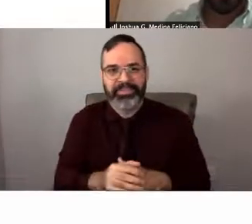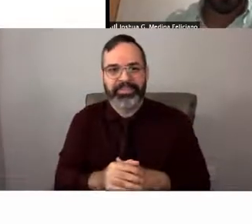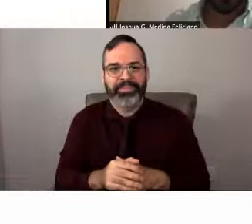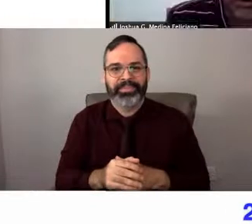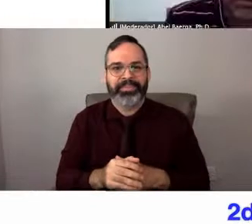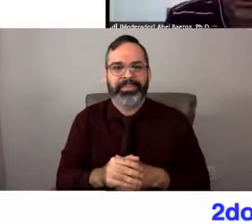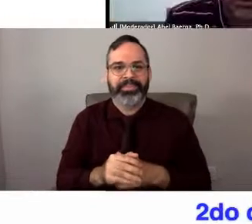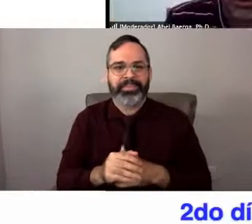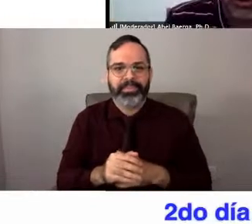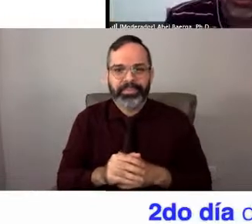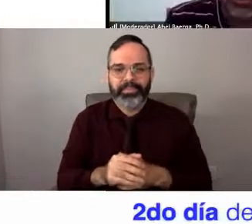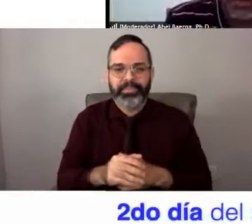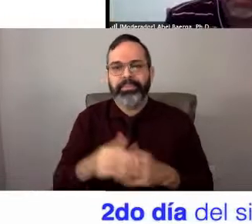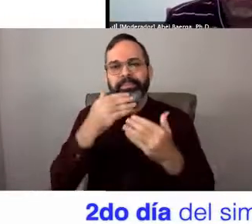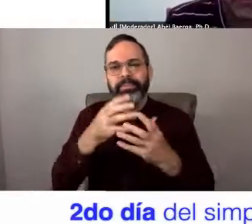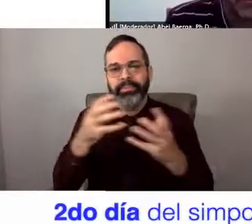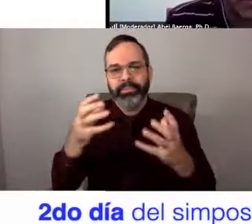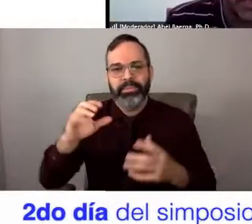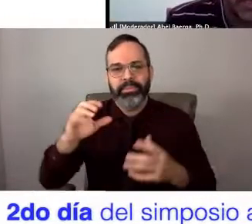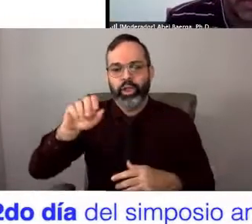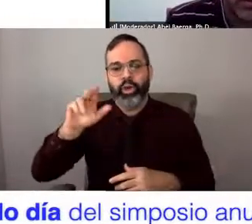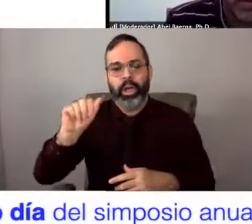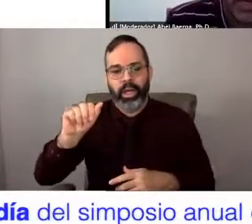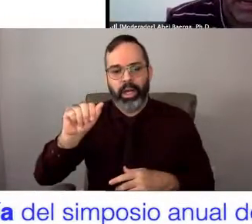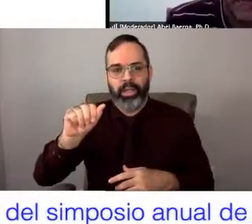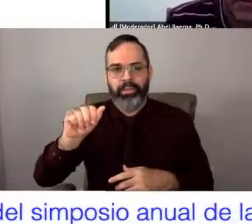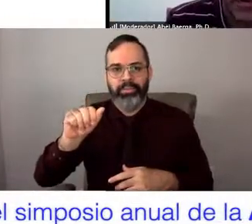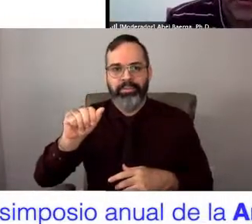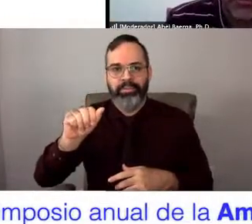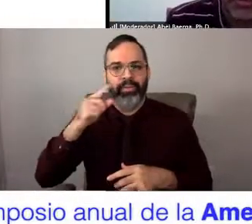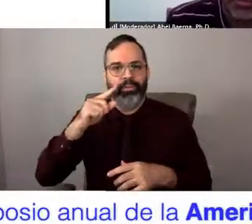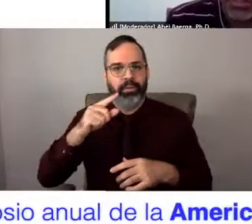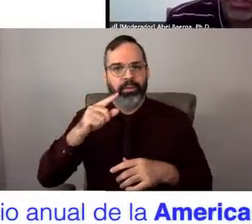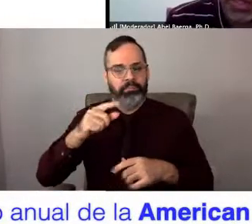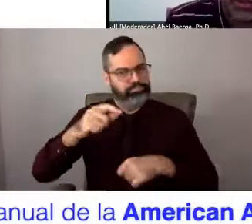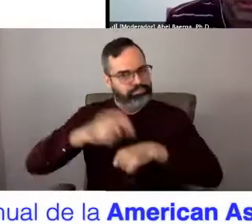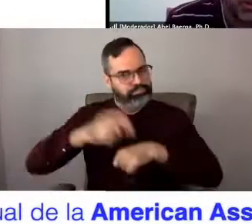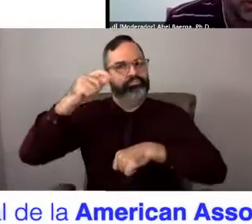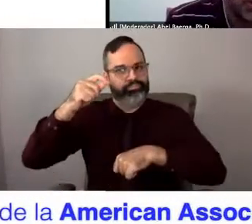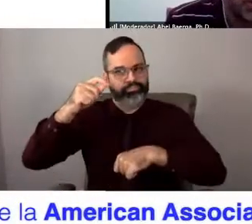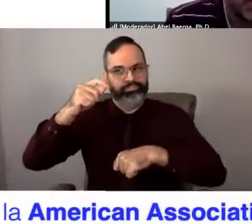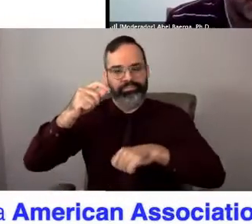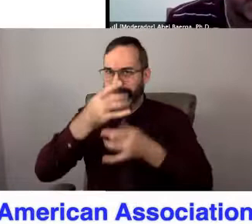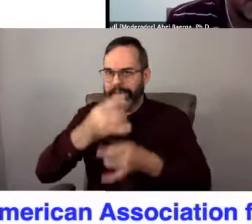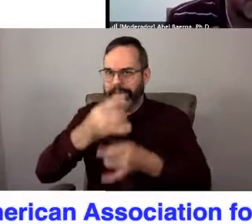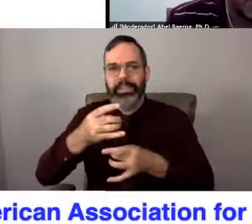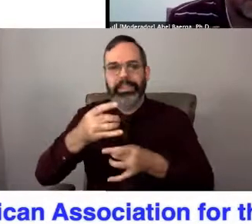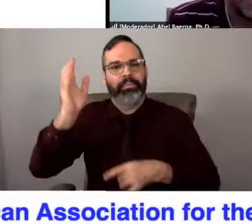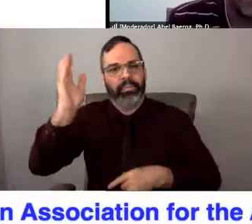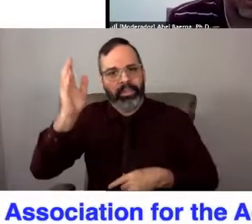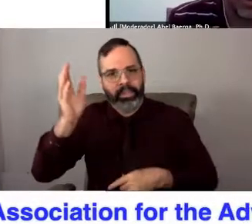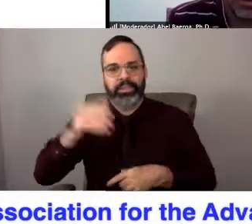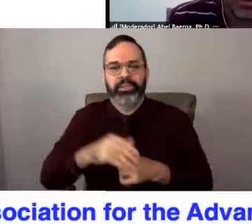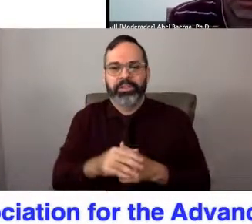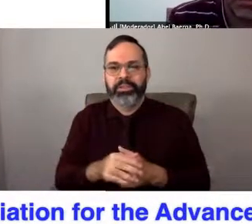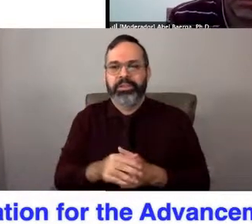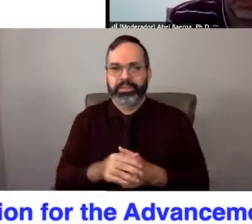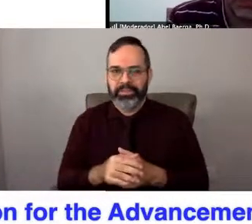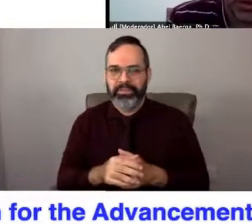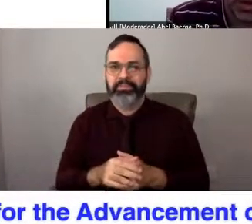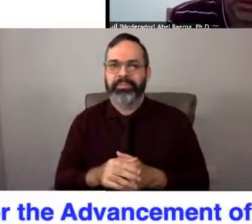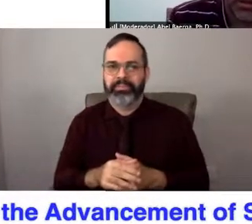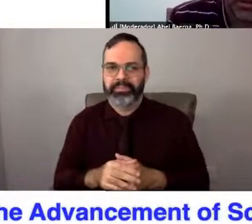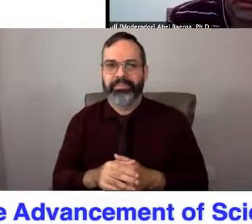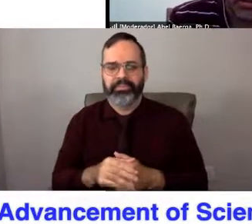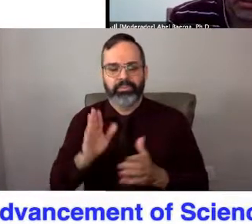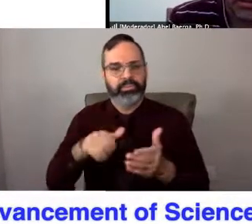Thank you very much, Joshua, for staying on time. Very interesting presentation. We're gonna move